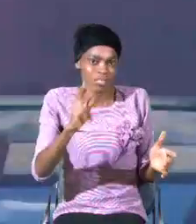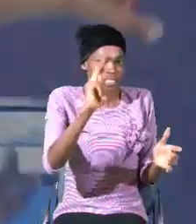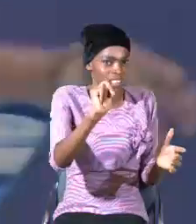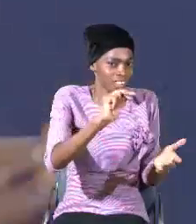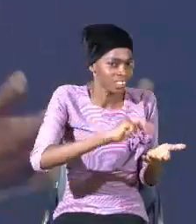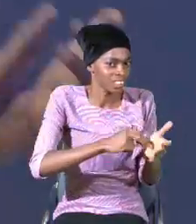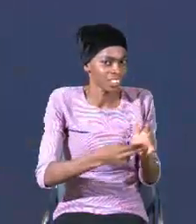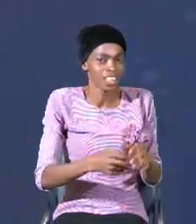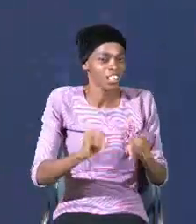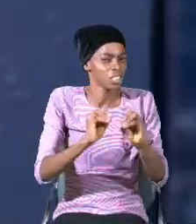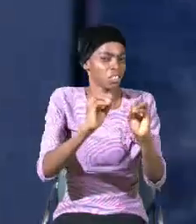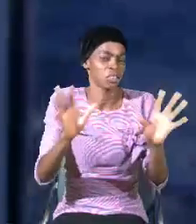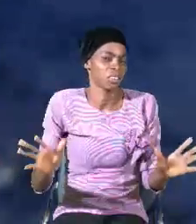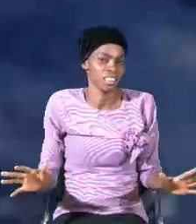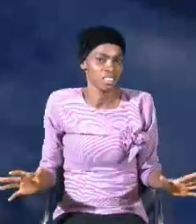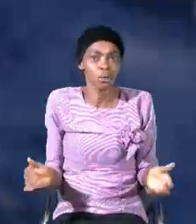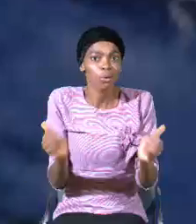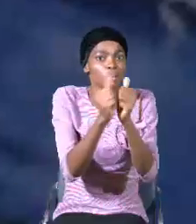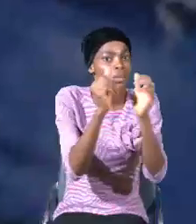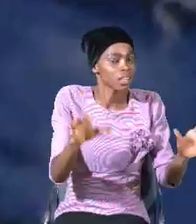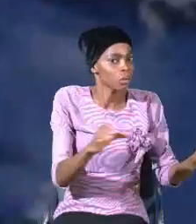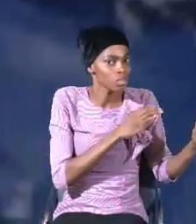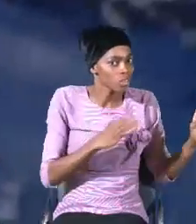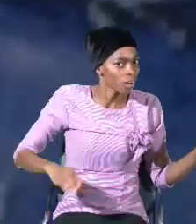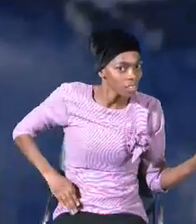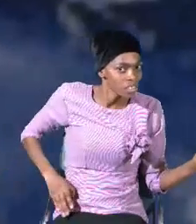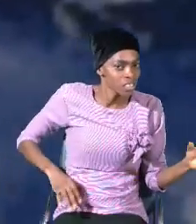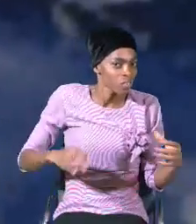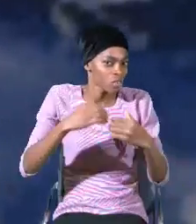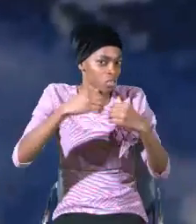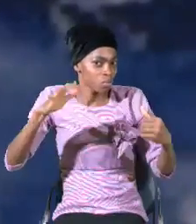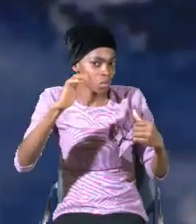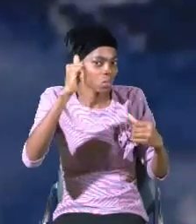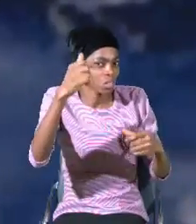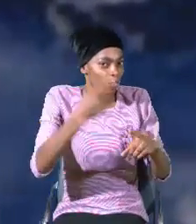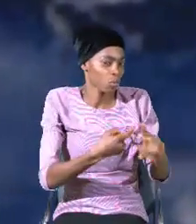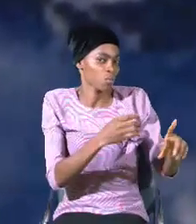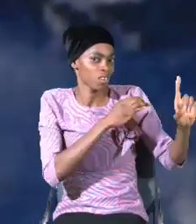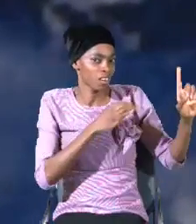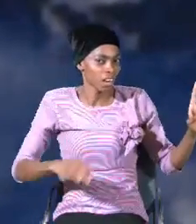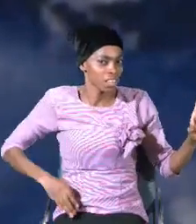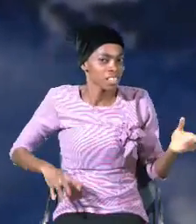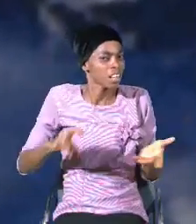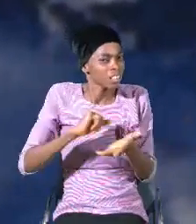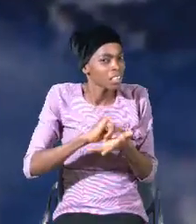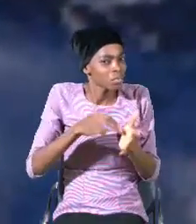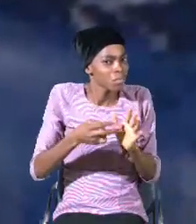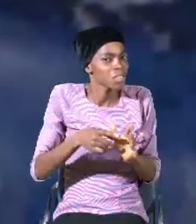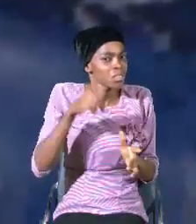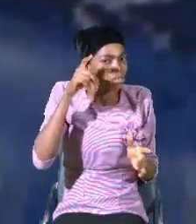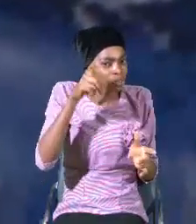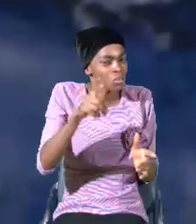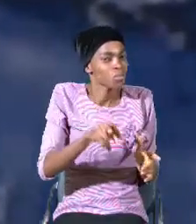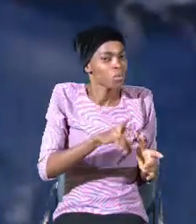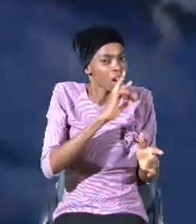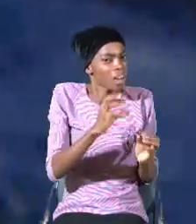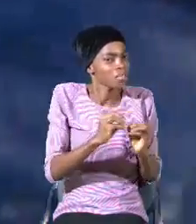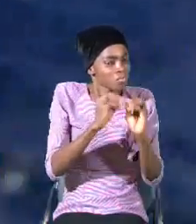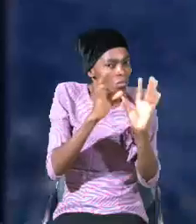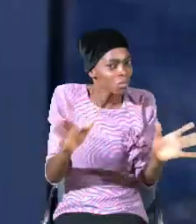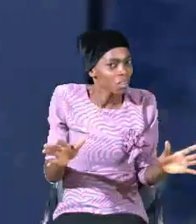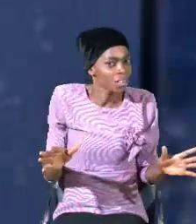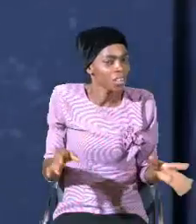stay by yourself, and I'm going to be by myself. I-A-N, I am nothing. You want